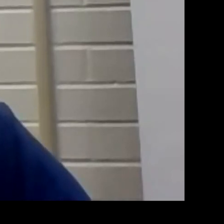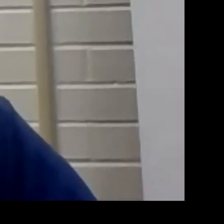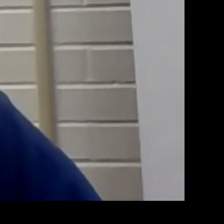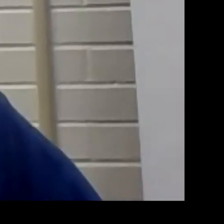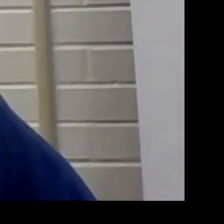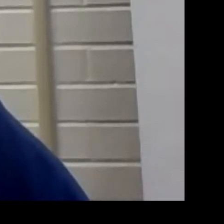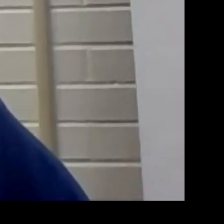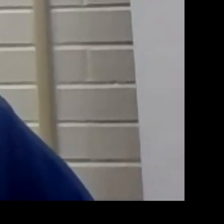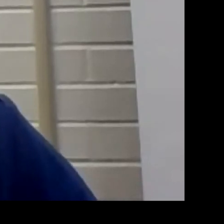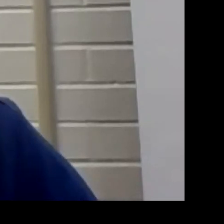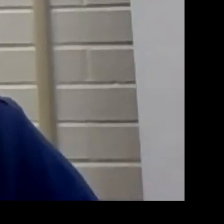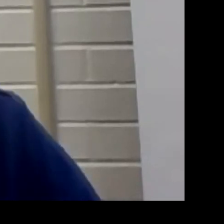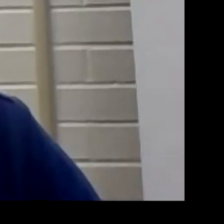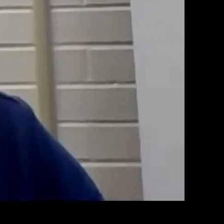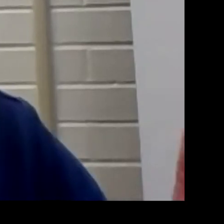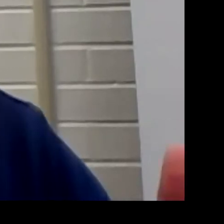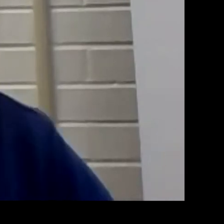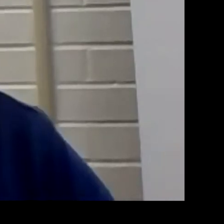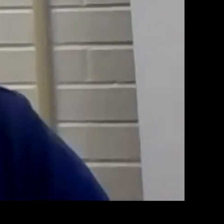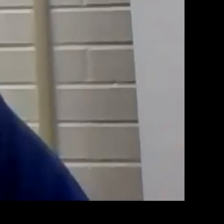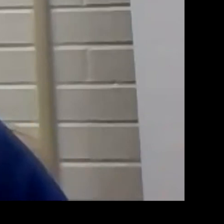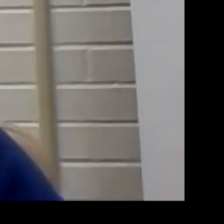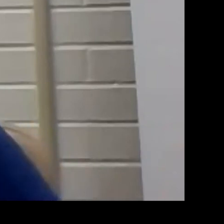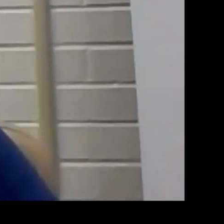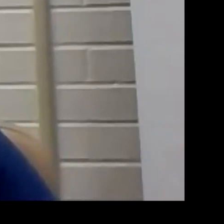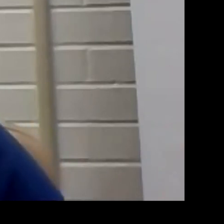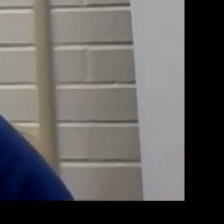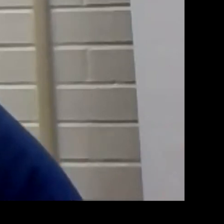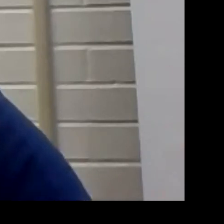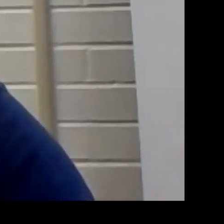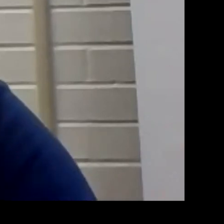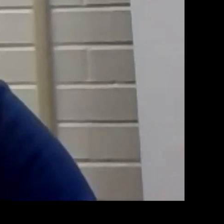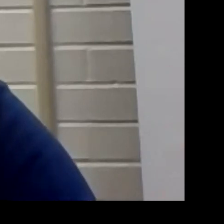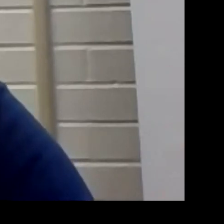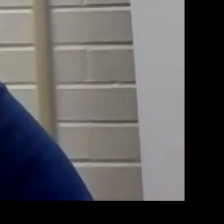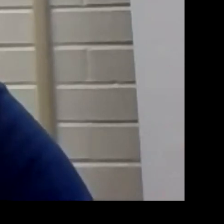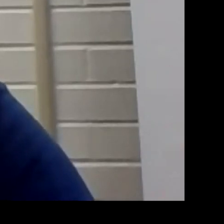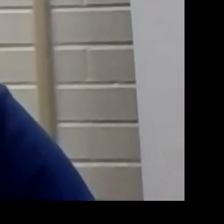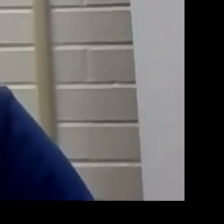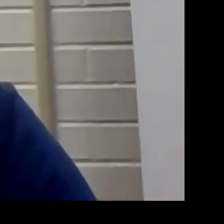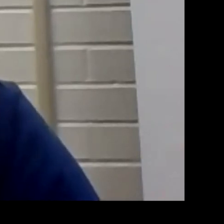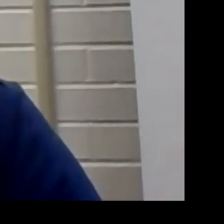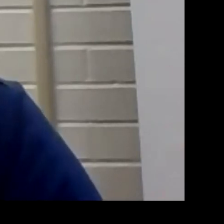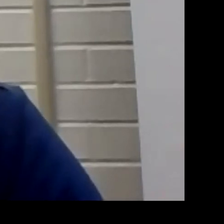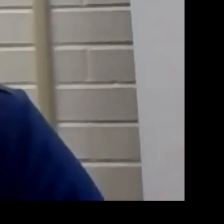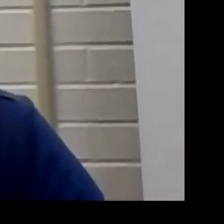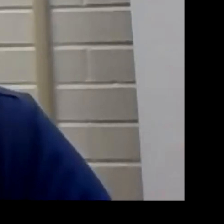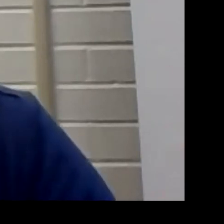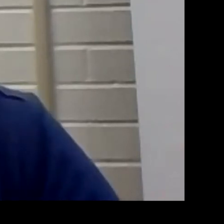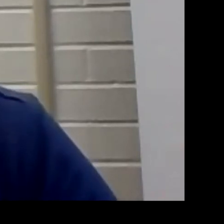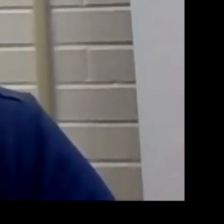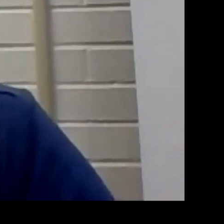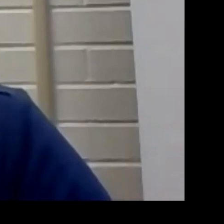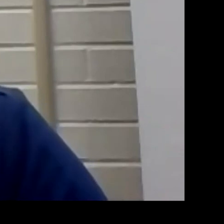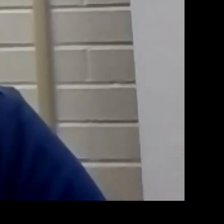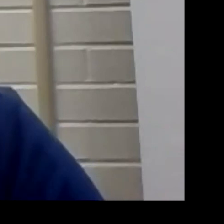handled, you know, doing remote and then going into hybrid. And, you know,